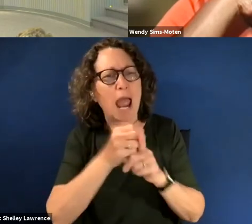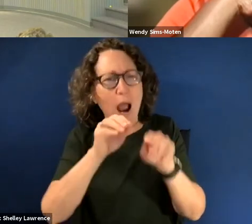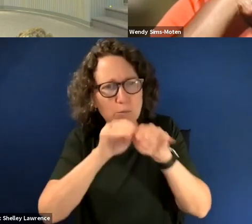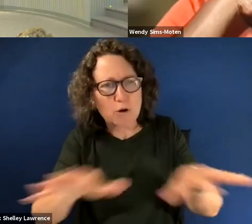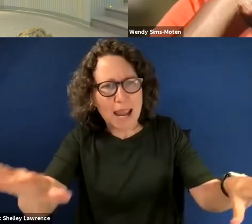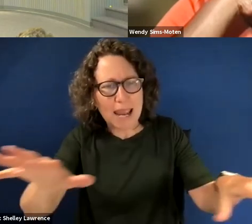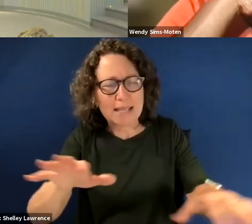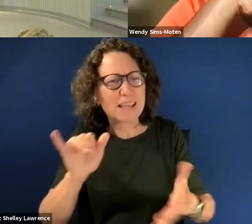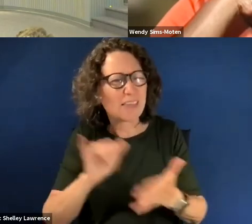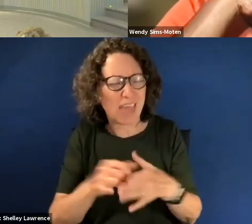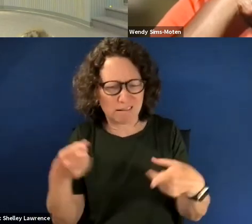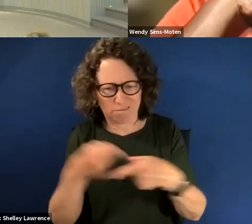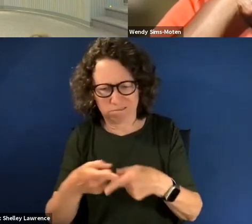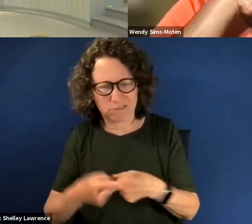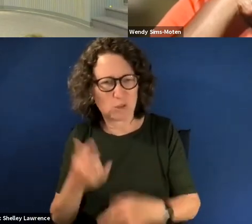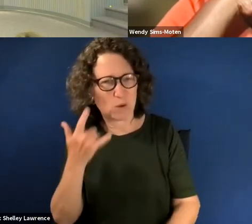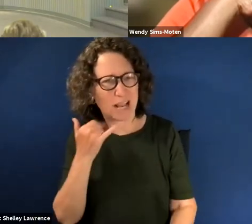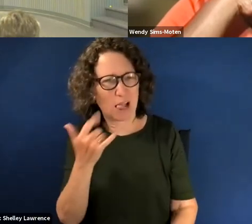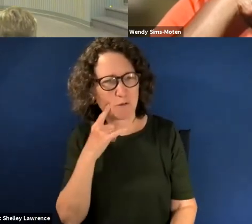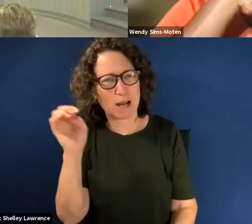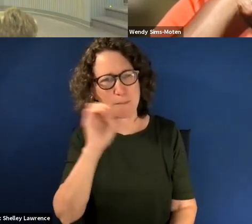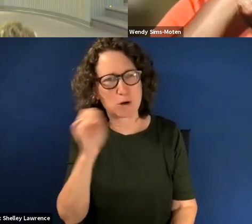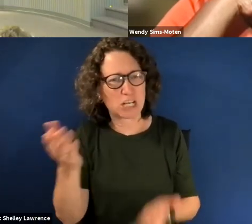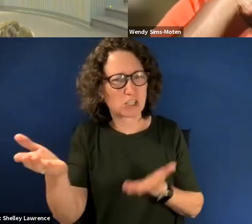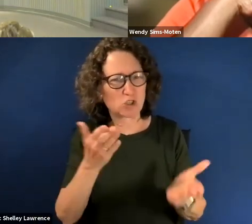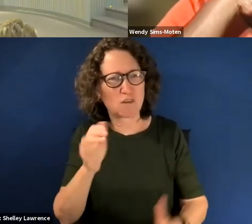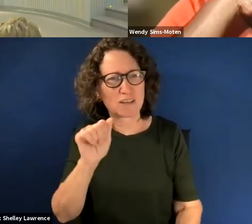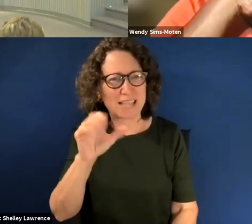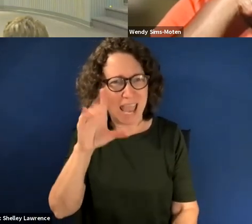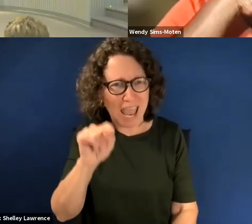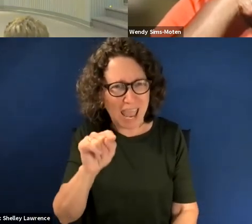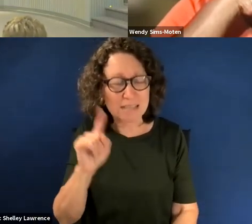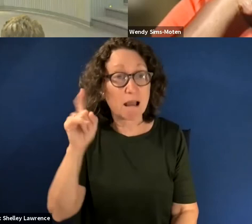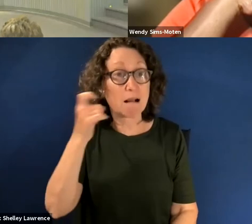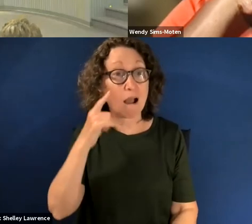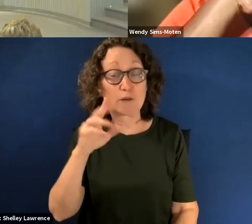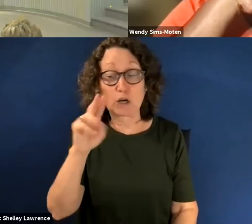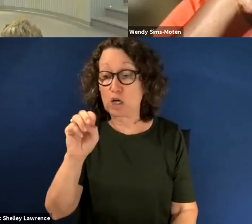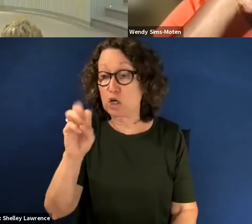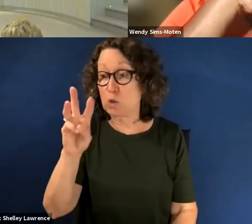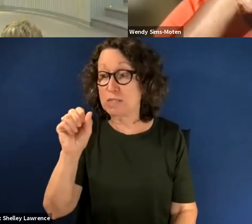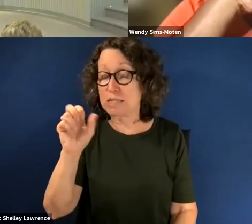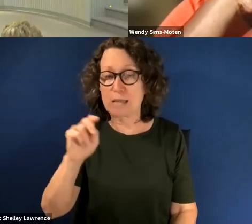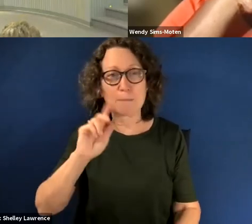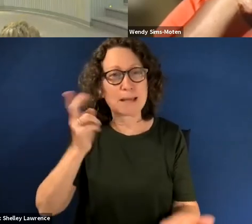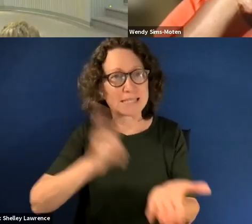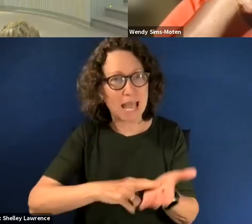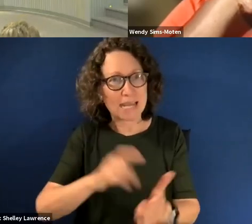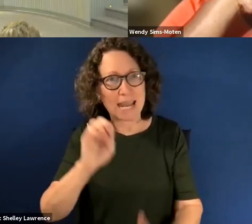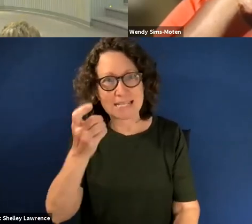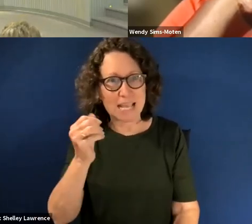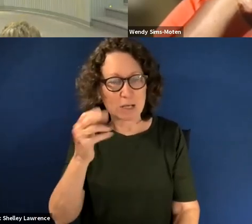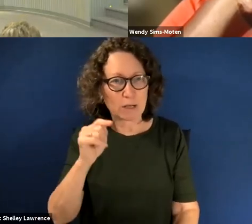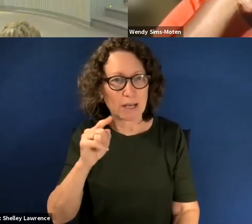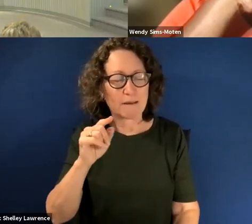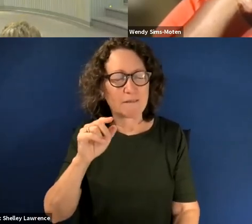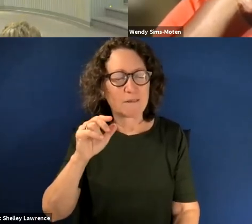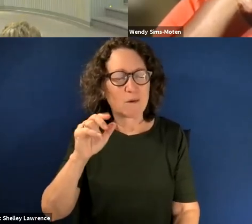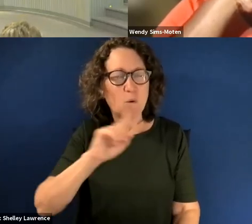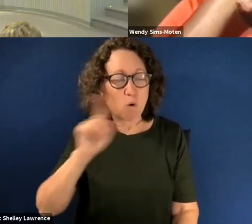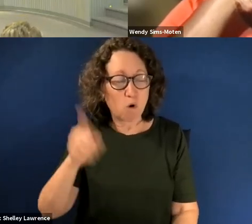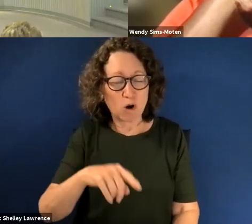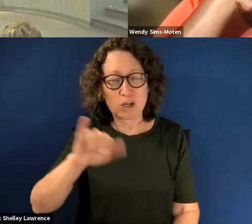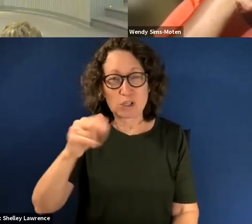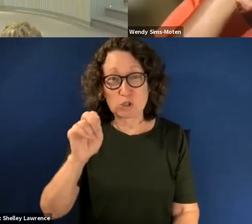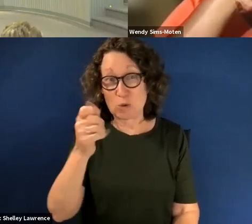which is contradictory to California Emergency Service Act. Governor Newsom signed an executive order on June 18,